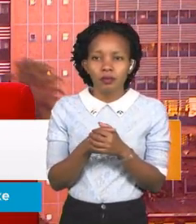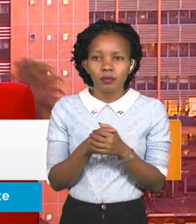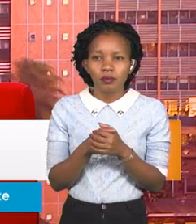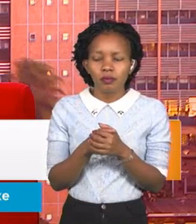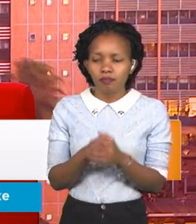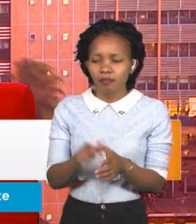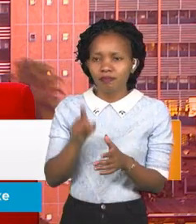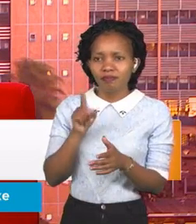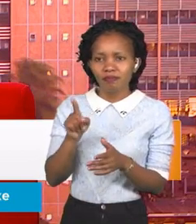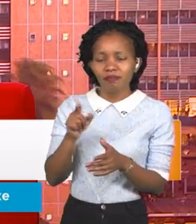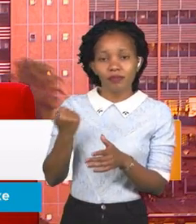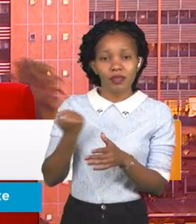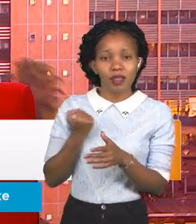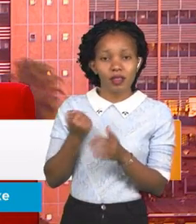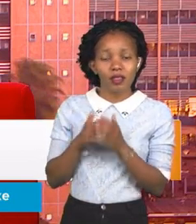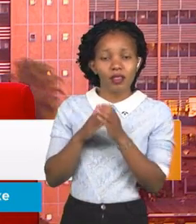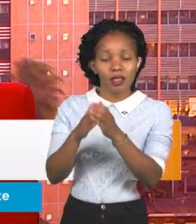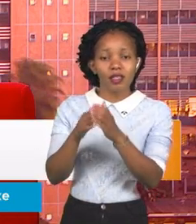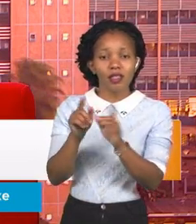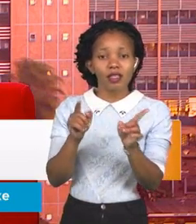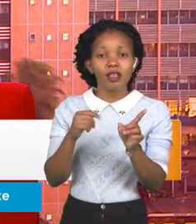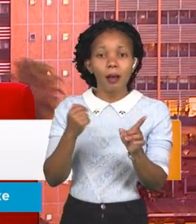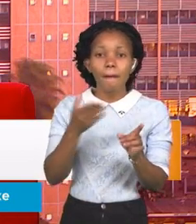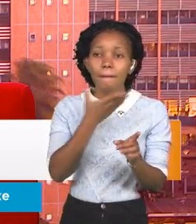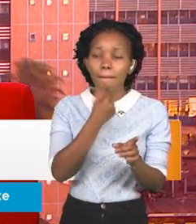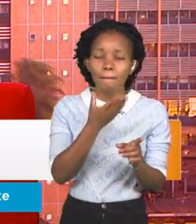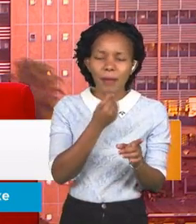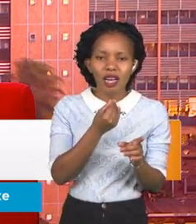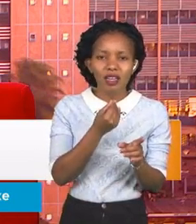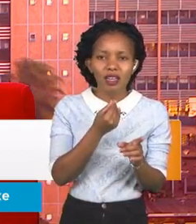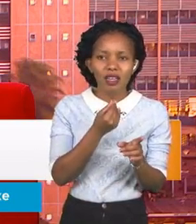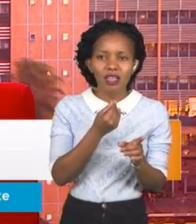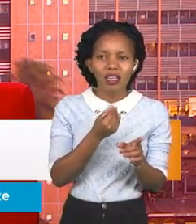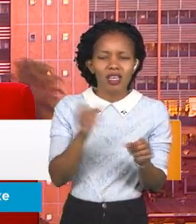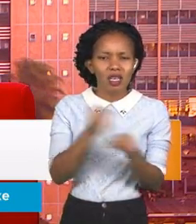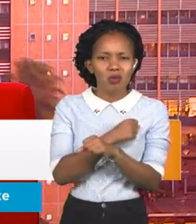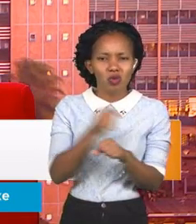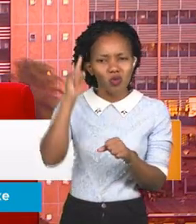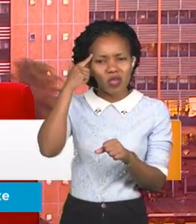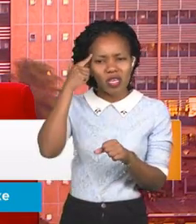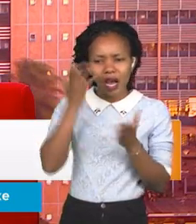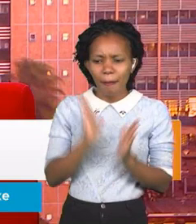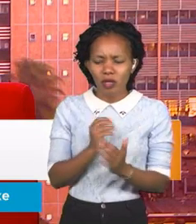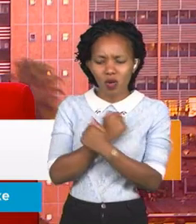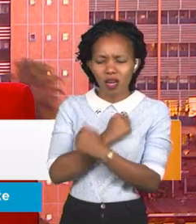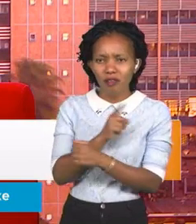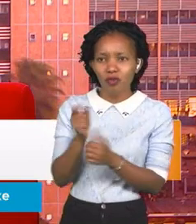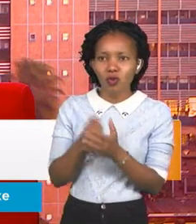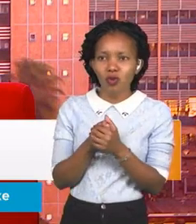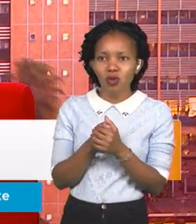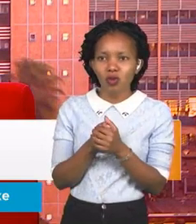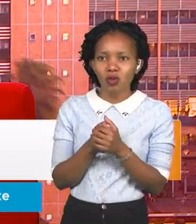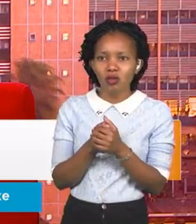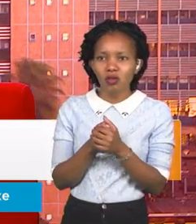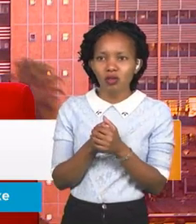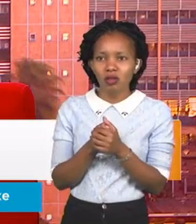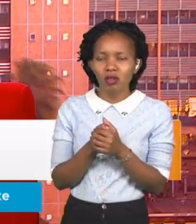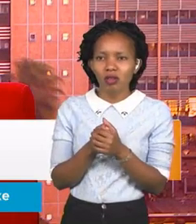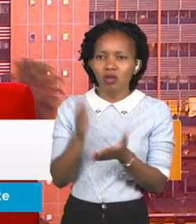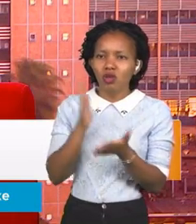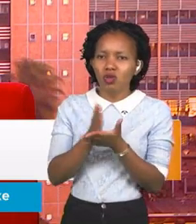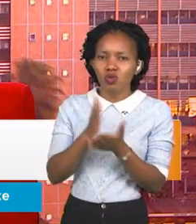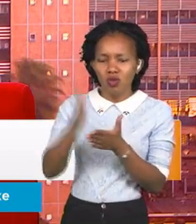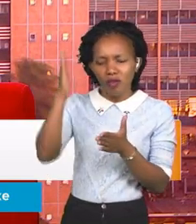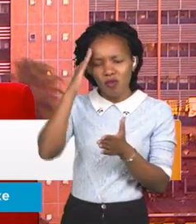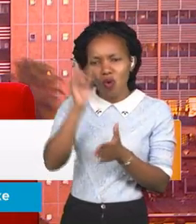she led him on. There was, because you can't randomly think someone loves you. Even though there's the story of he was a stalker, they've